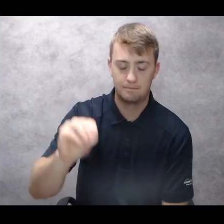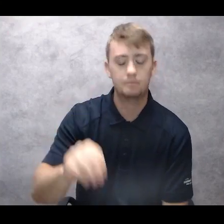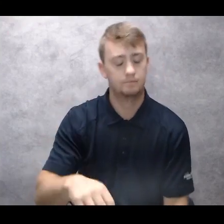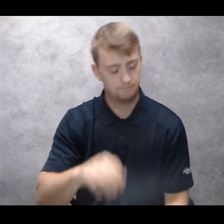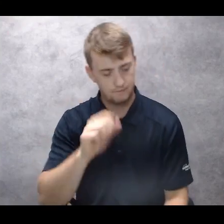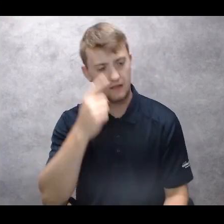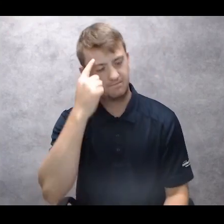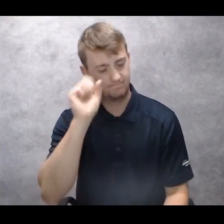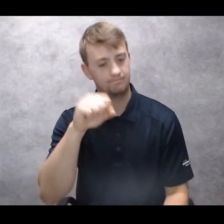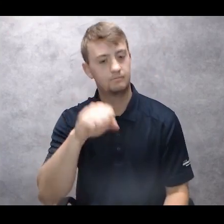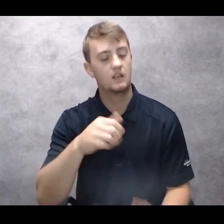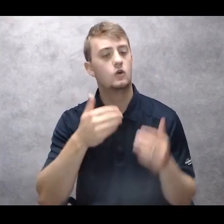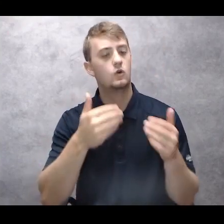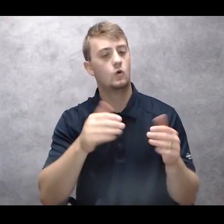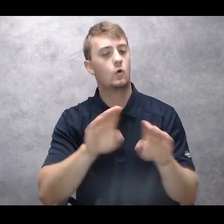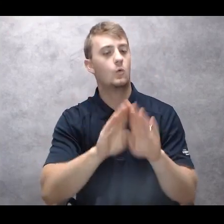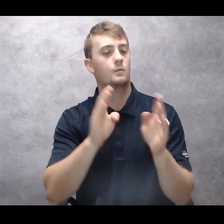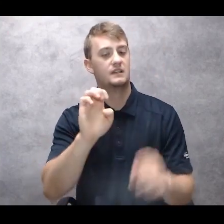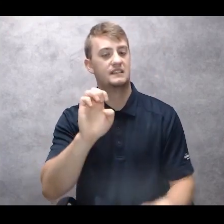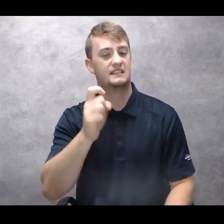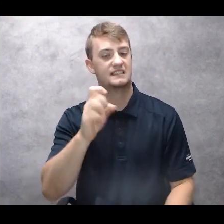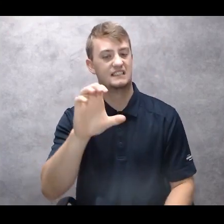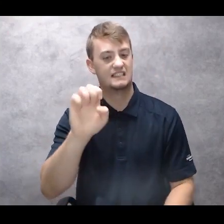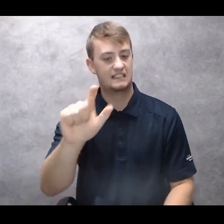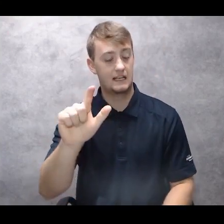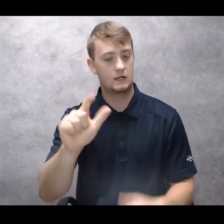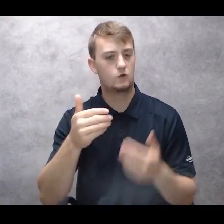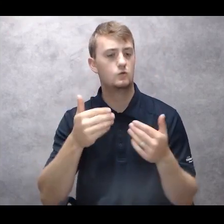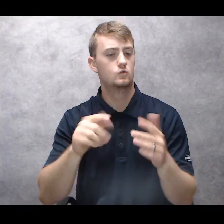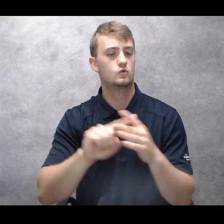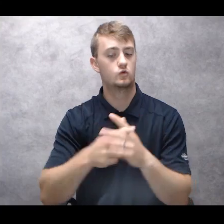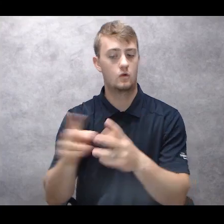Let's open Excel on your tablet and begin inputting the data.